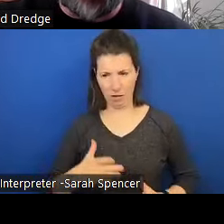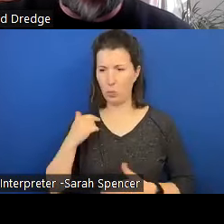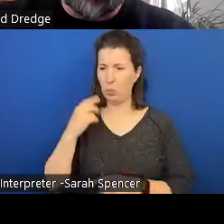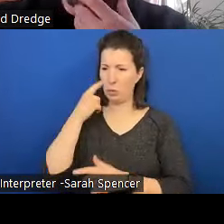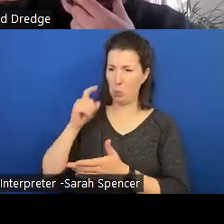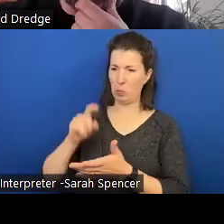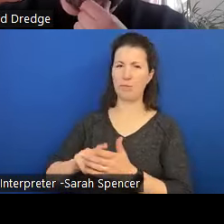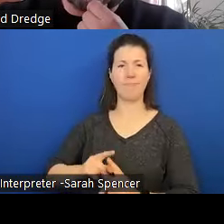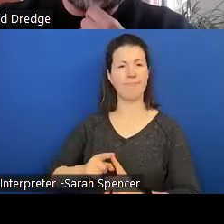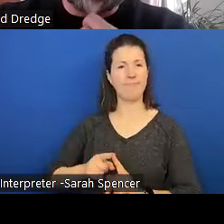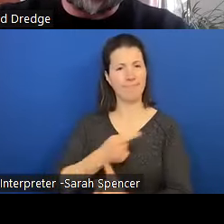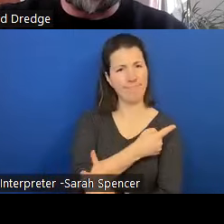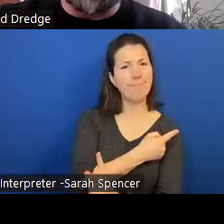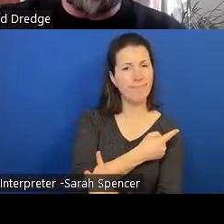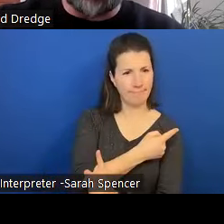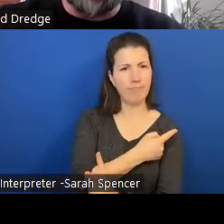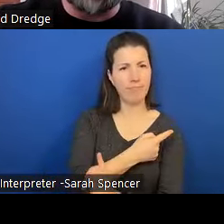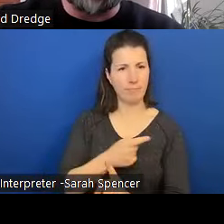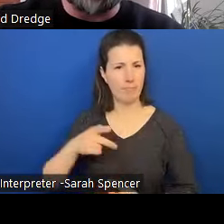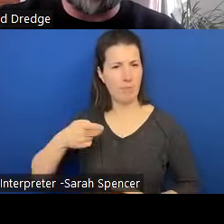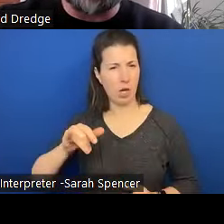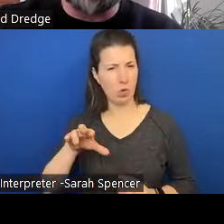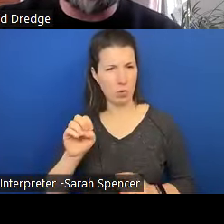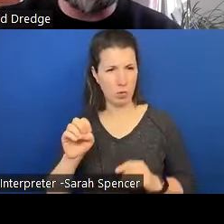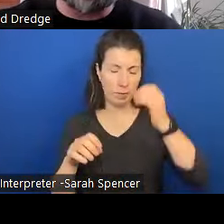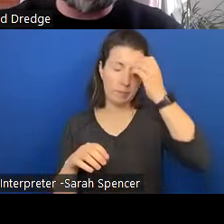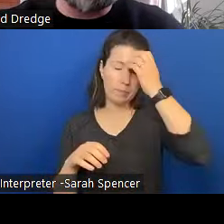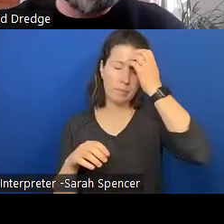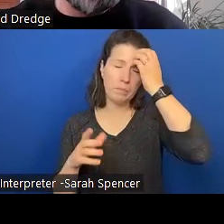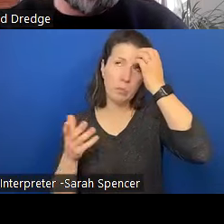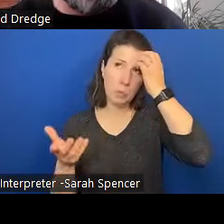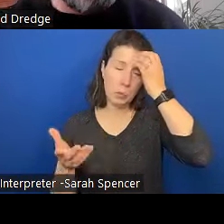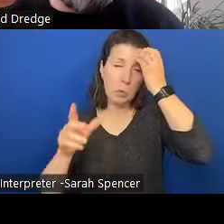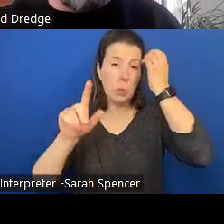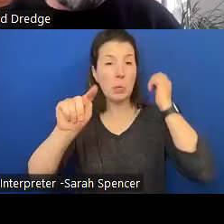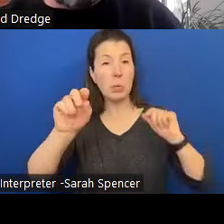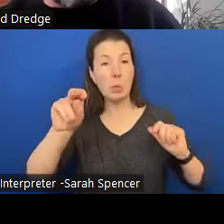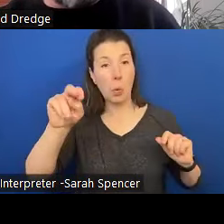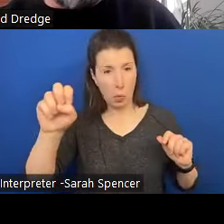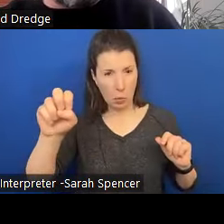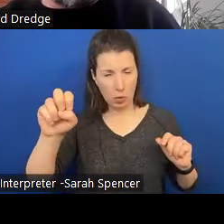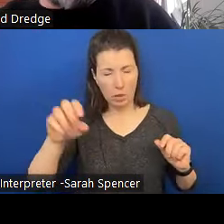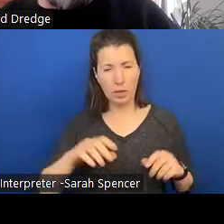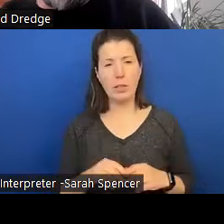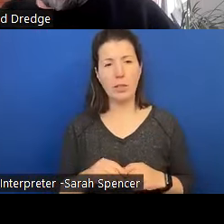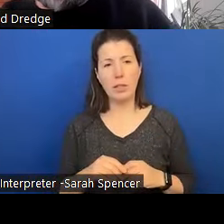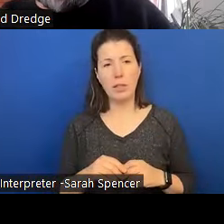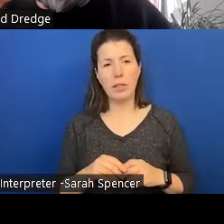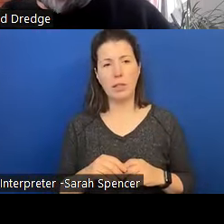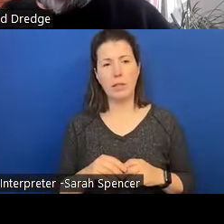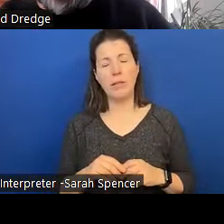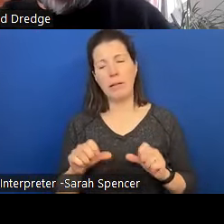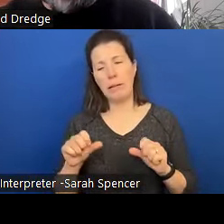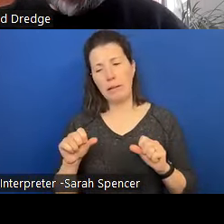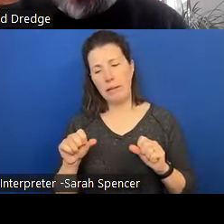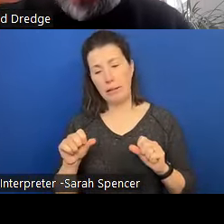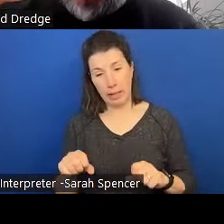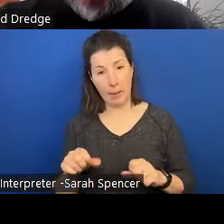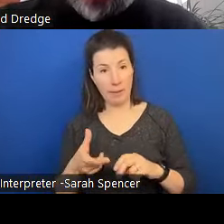So we'll talk a little bit more tone, a little bit more about tone. So muscle tone can be